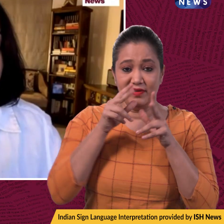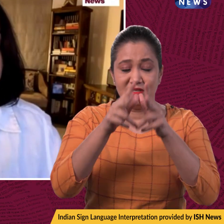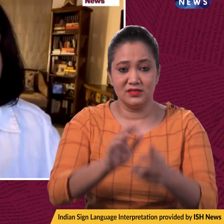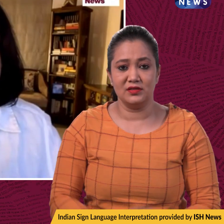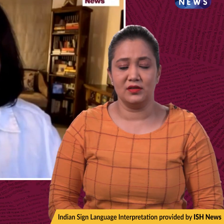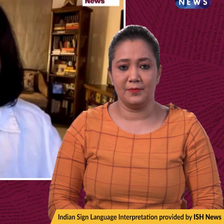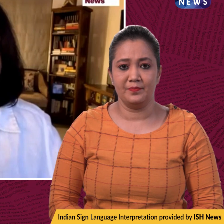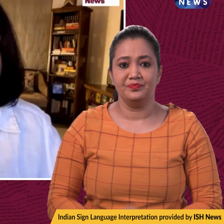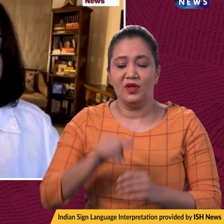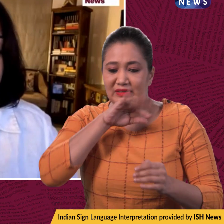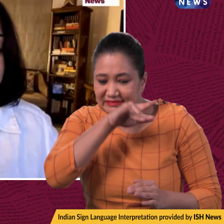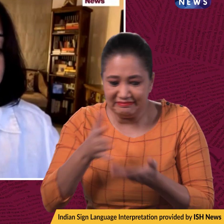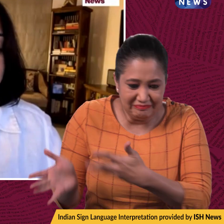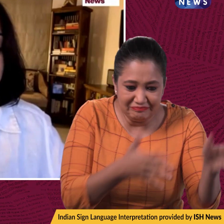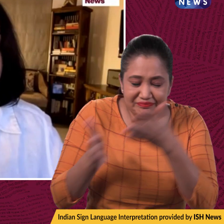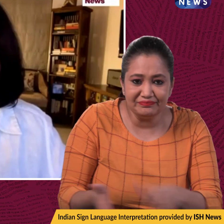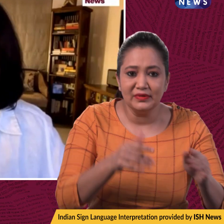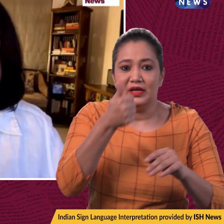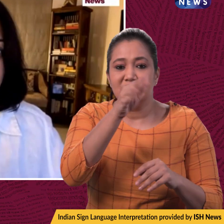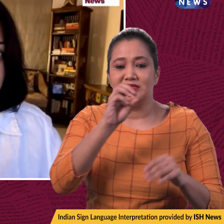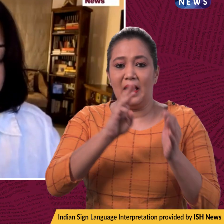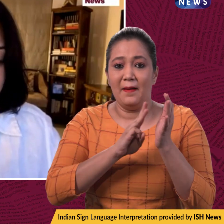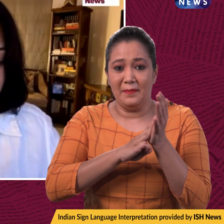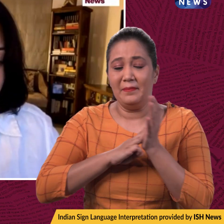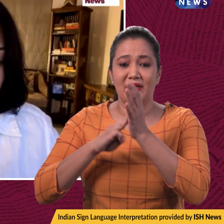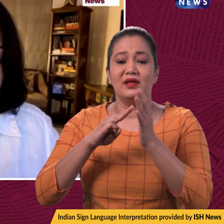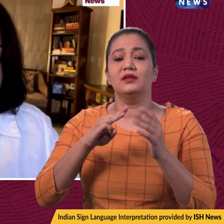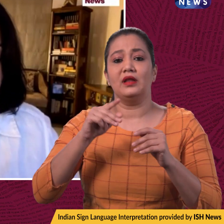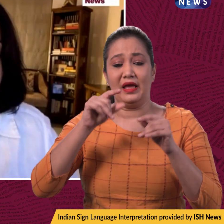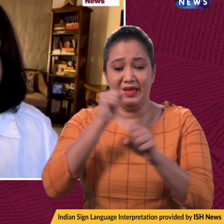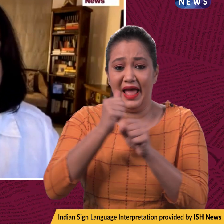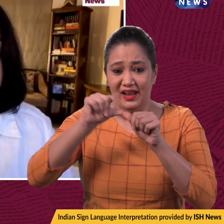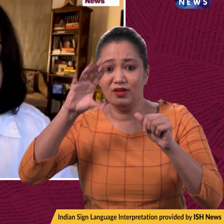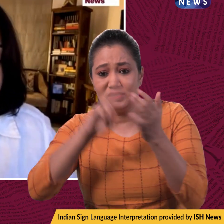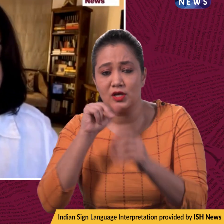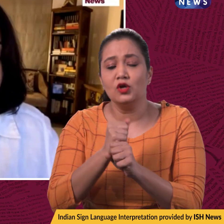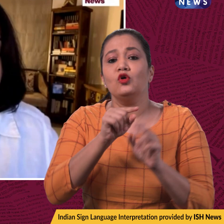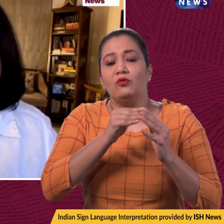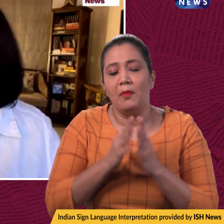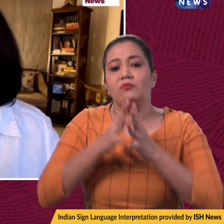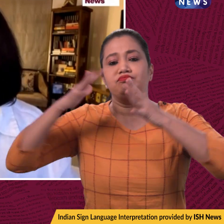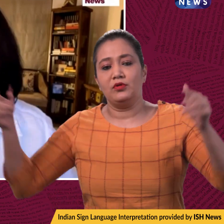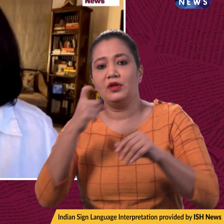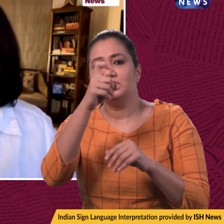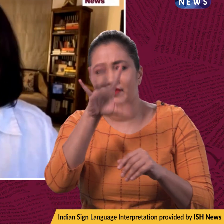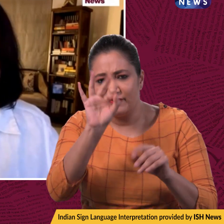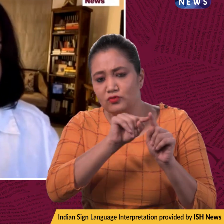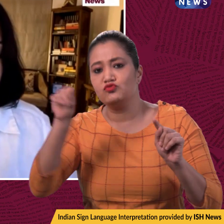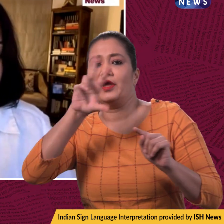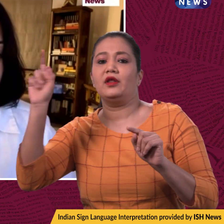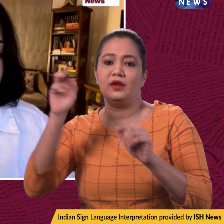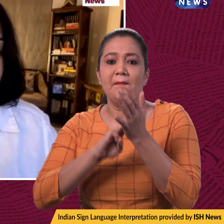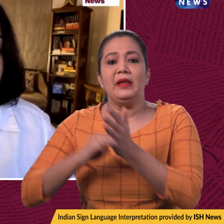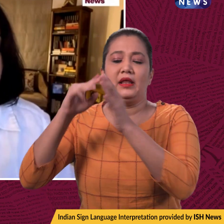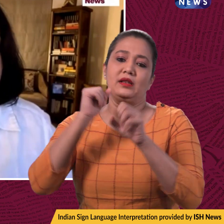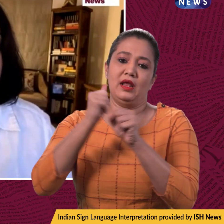quote, "This will increase our sewage treatment capacity from about 600 million gallons of water per day to 750 to 800 million gallons